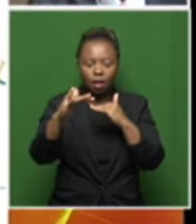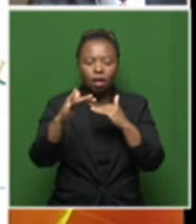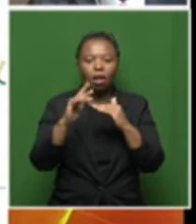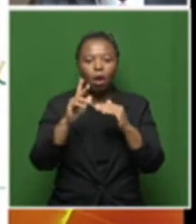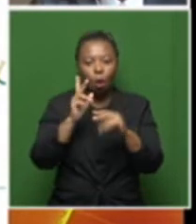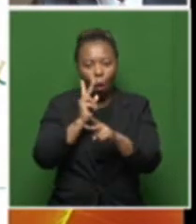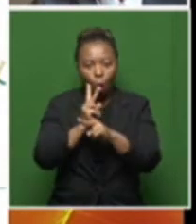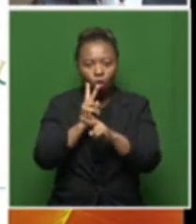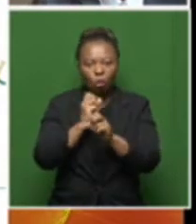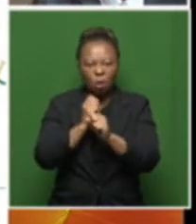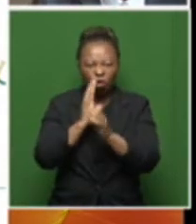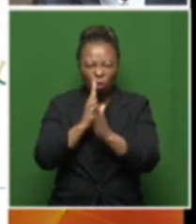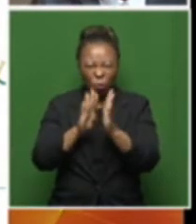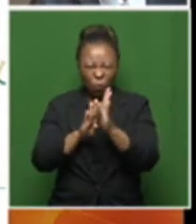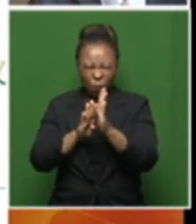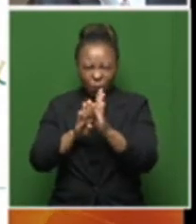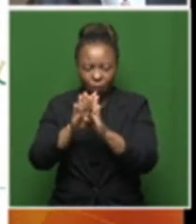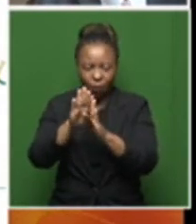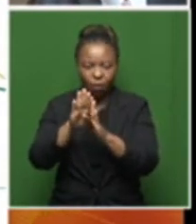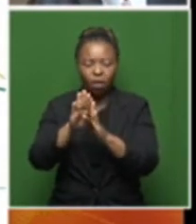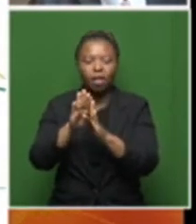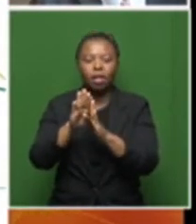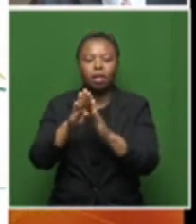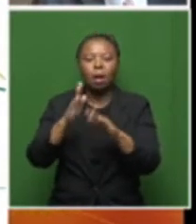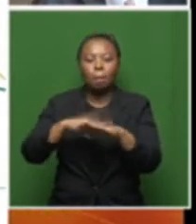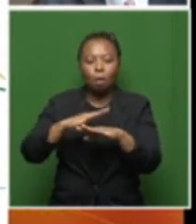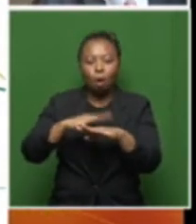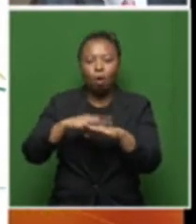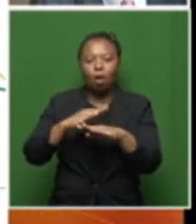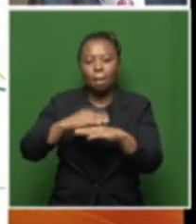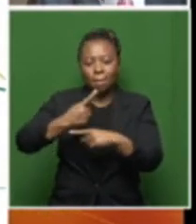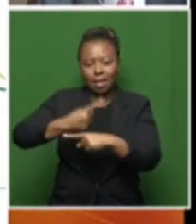for accelerating their vaccinations per day.